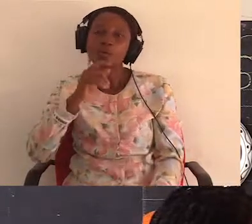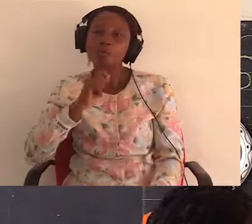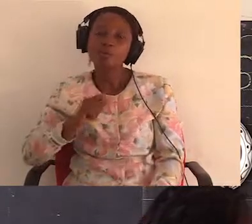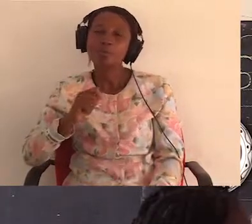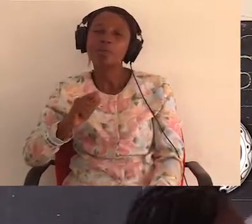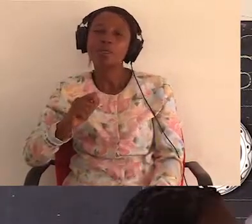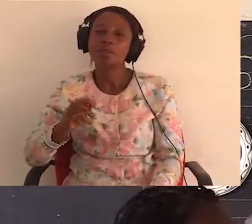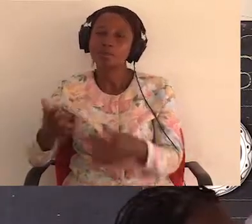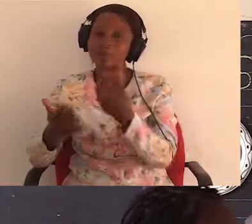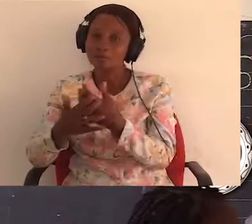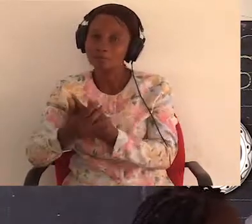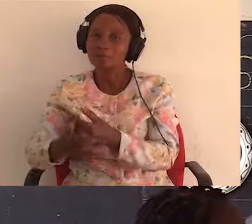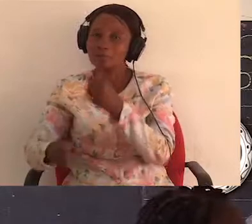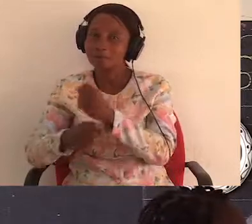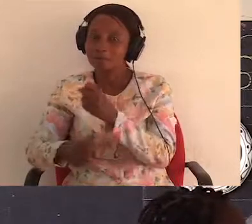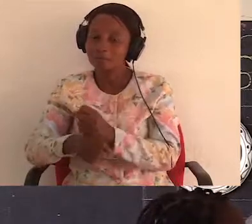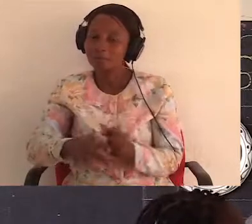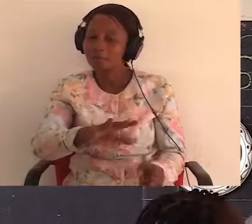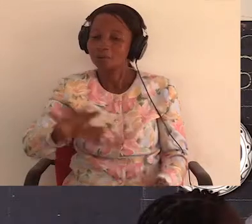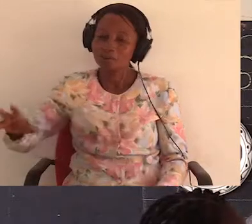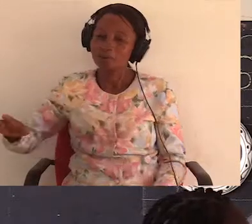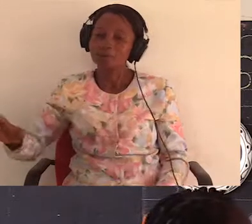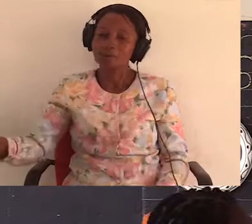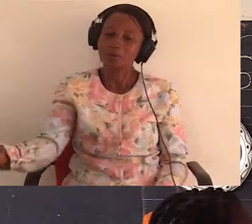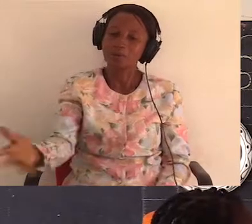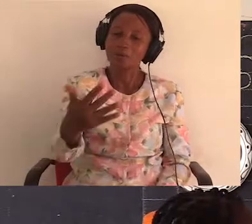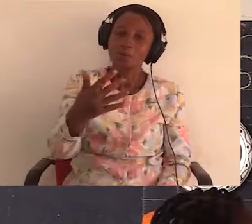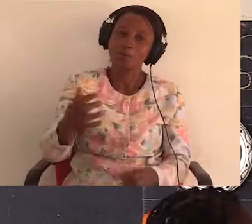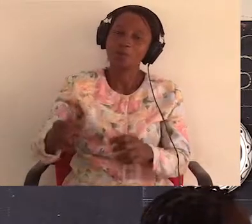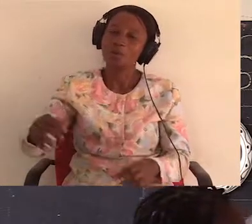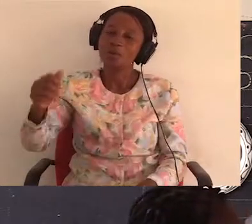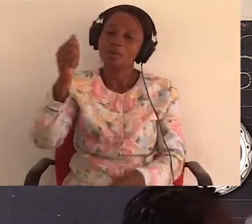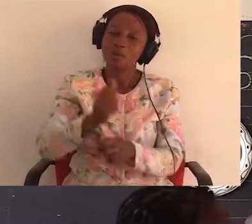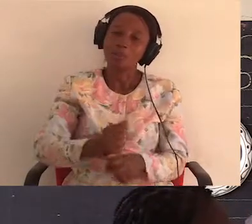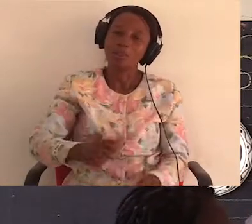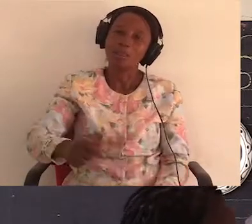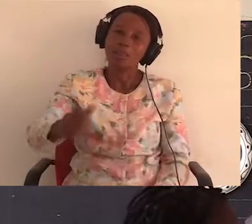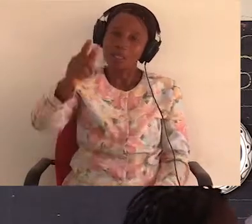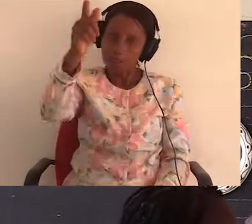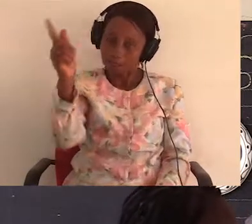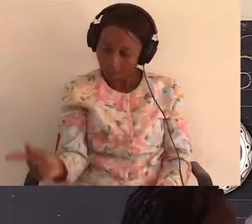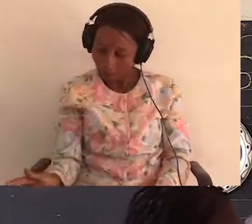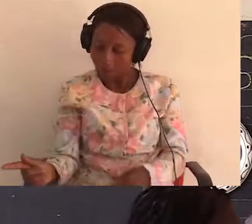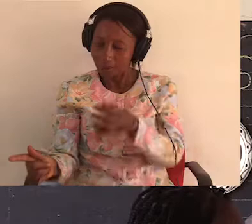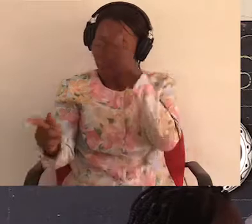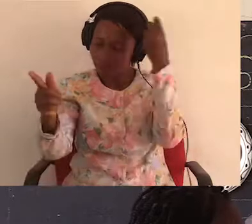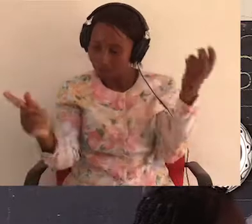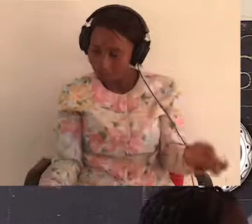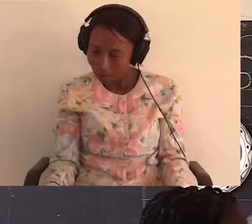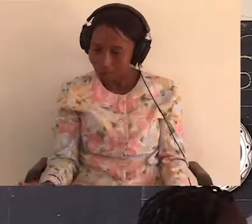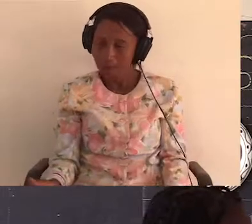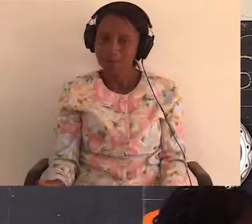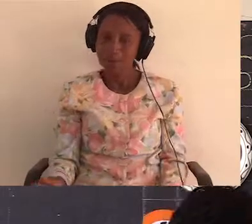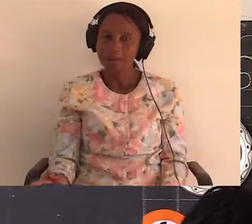down the drain, making a gurgling sound, g, g,